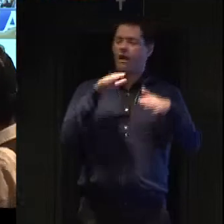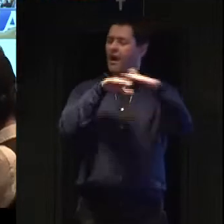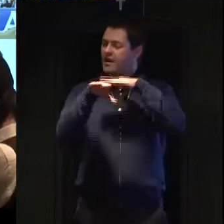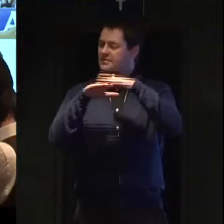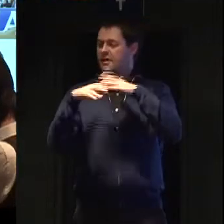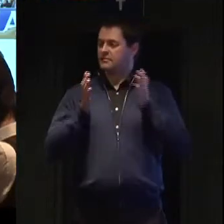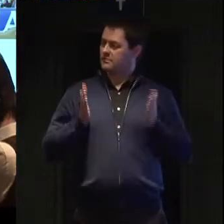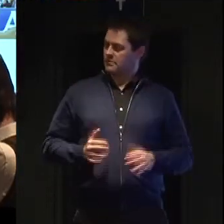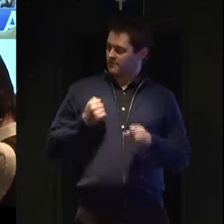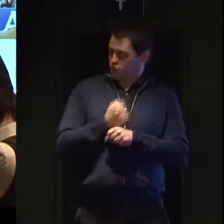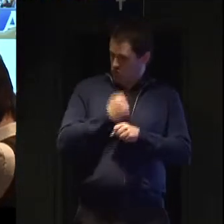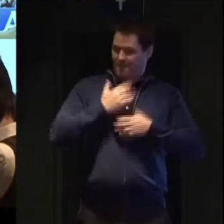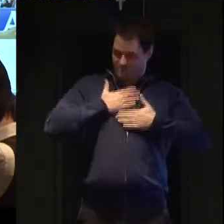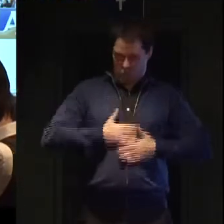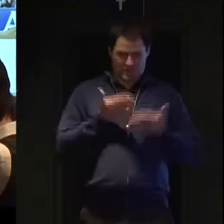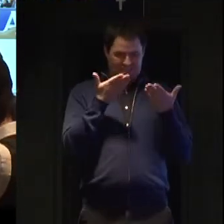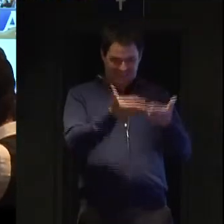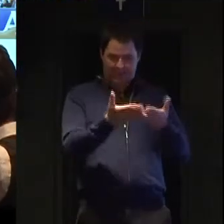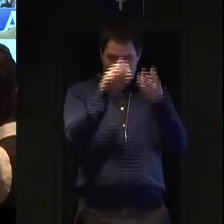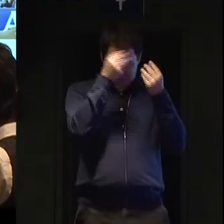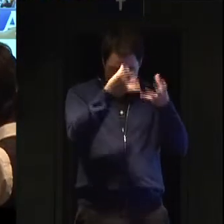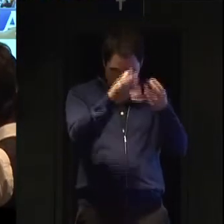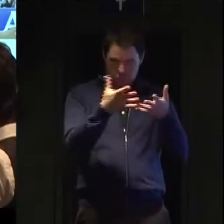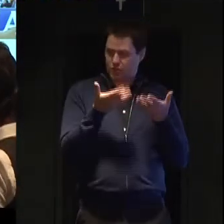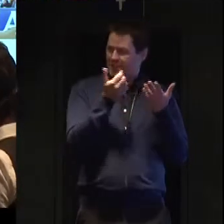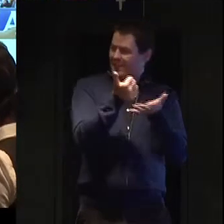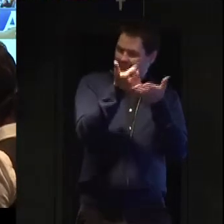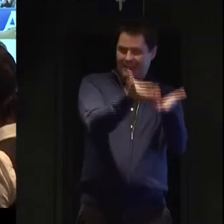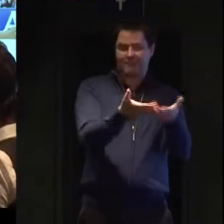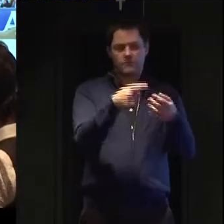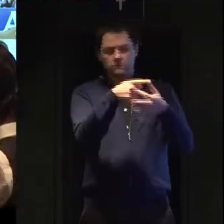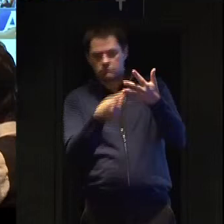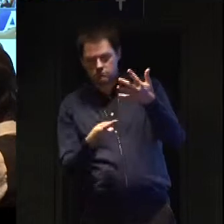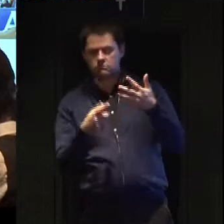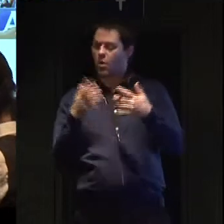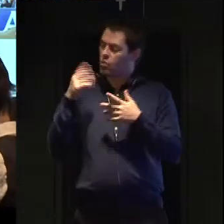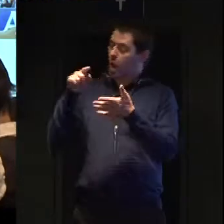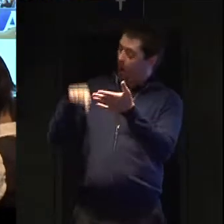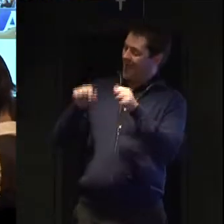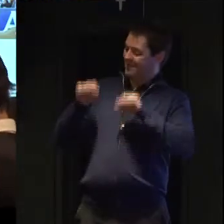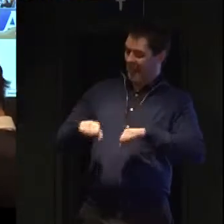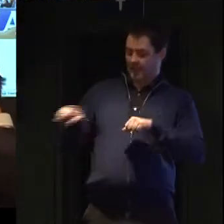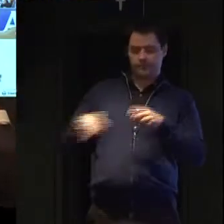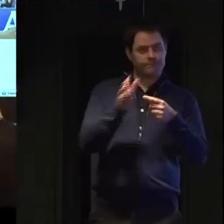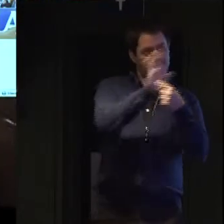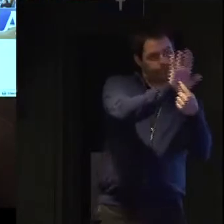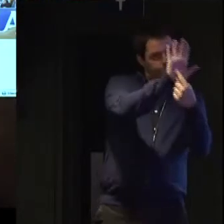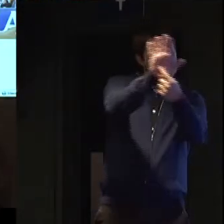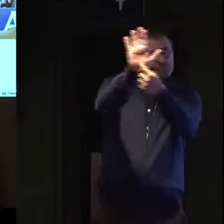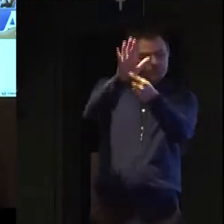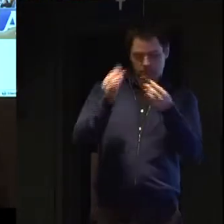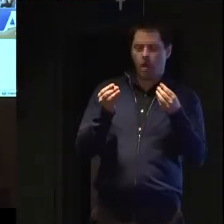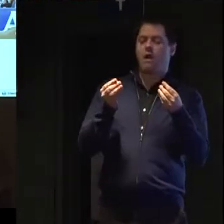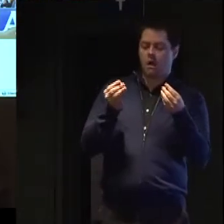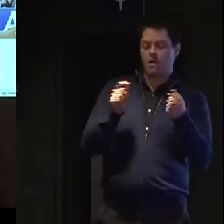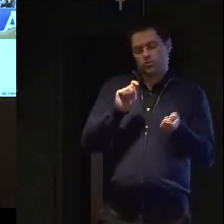the department in their club that is responsible for the website. Again, it's about influencing those different departments within the club about what